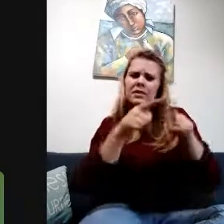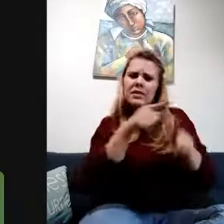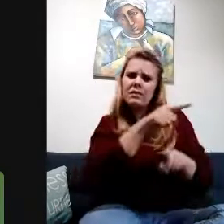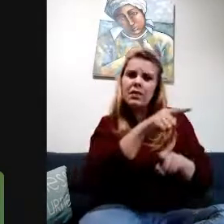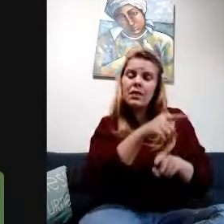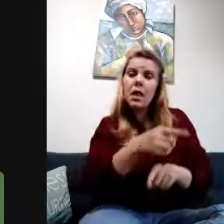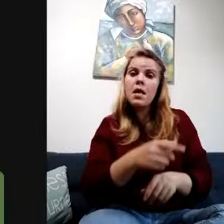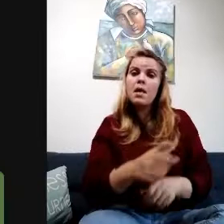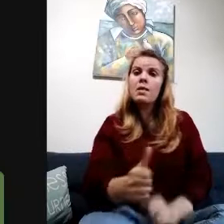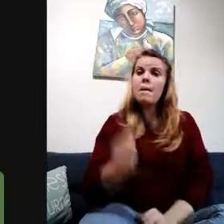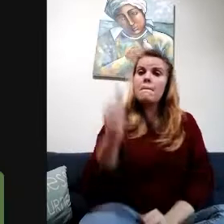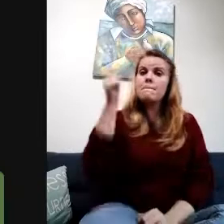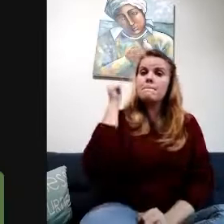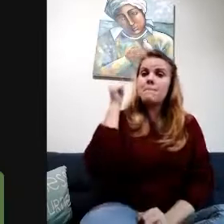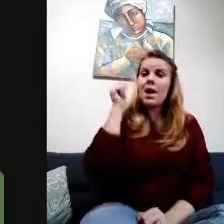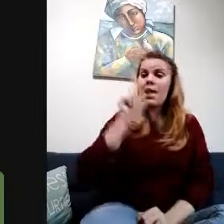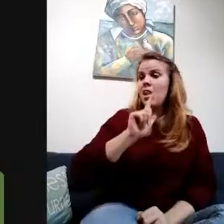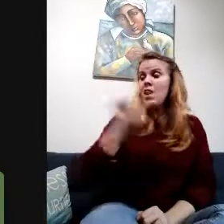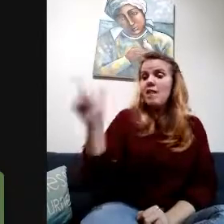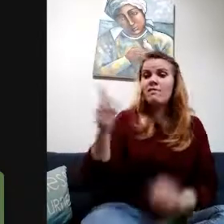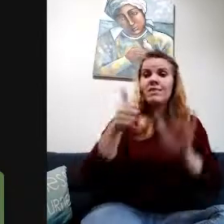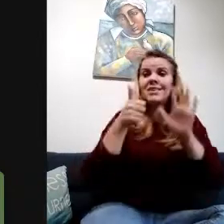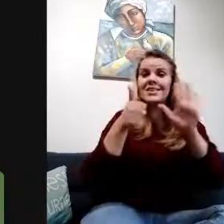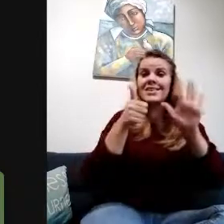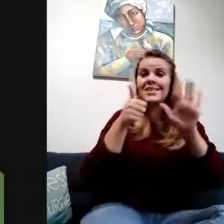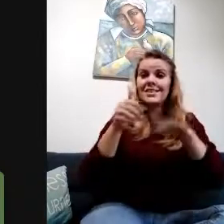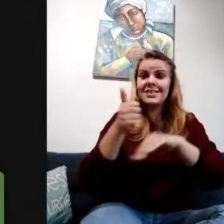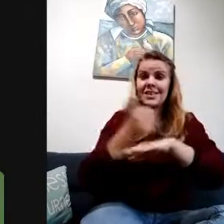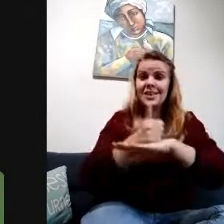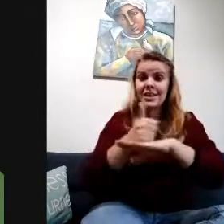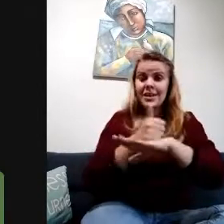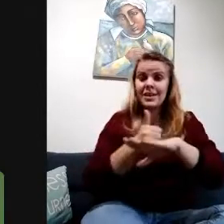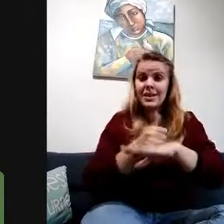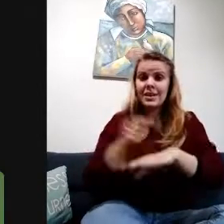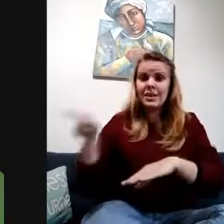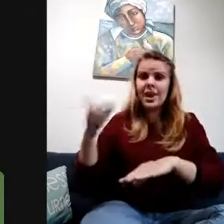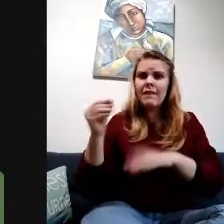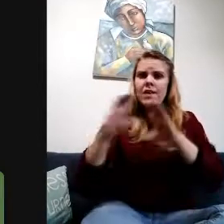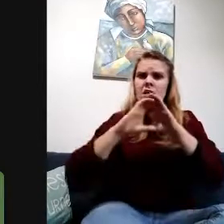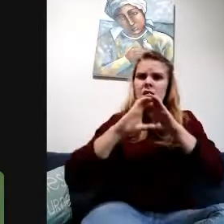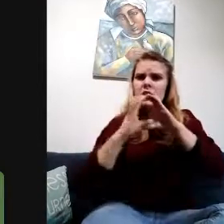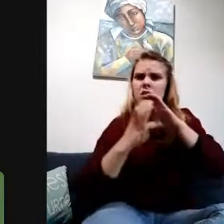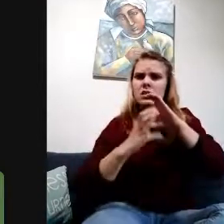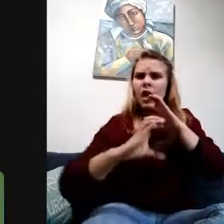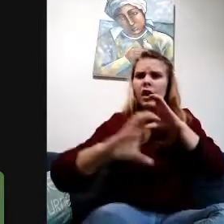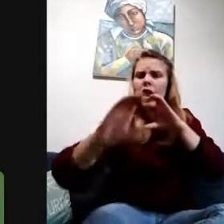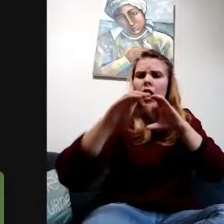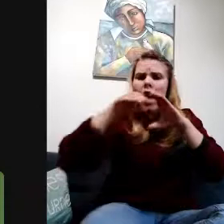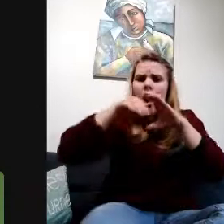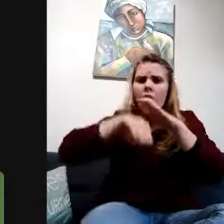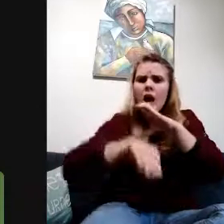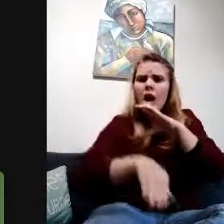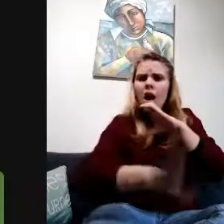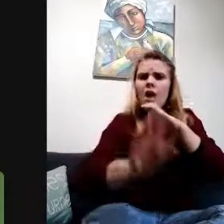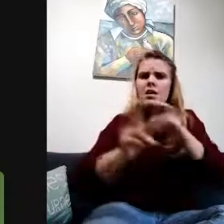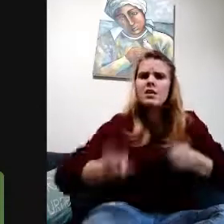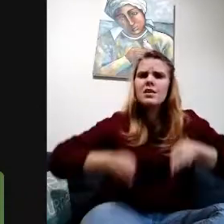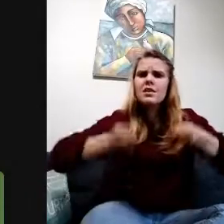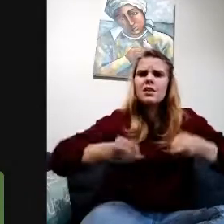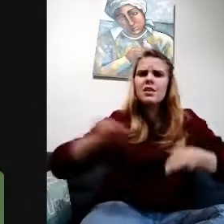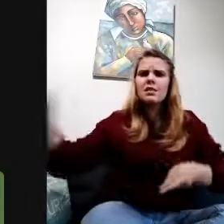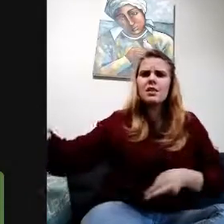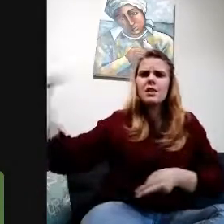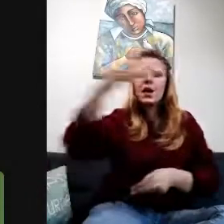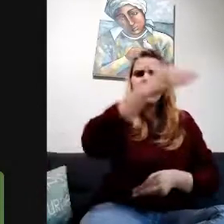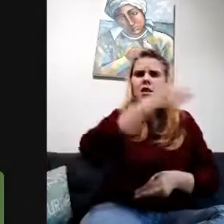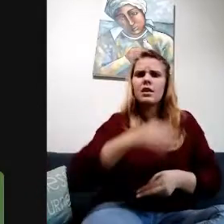of the 6th green, that's where you have that tunnel going underneath the railway, and there are roads going